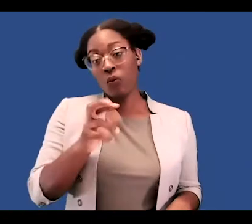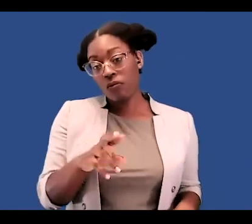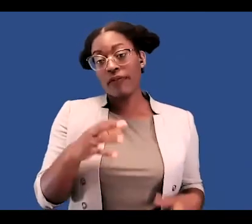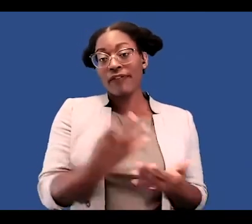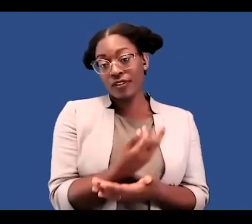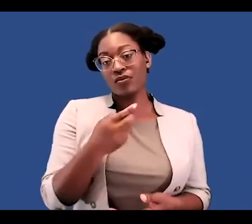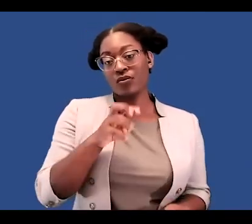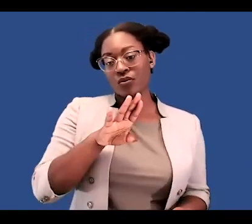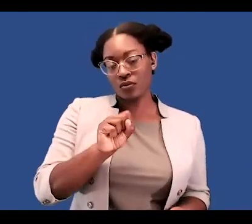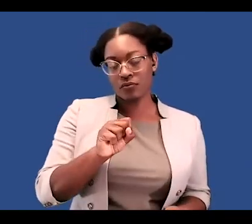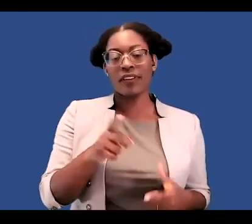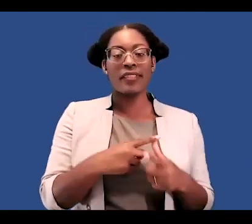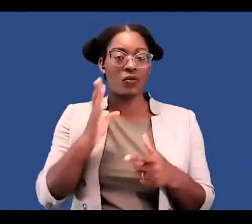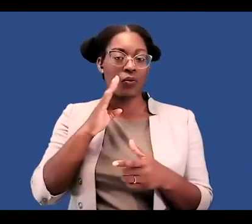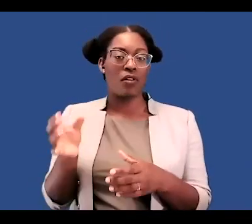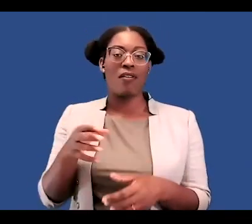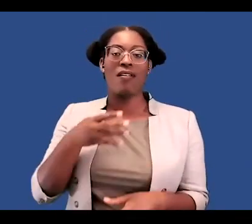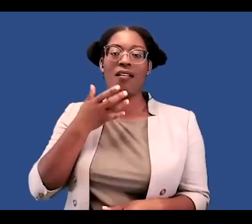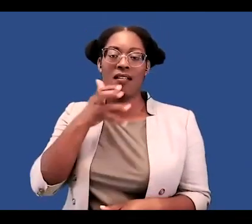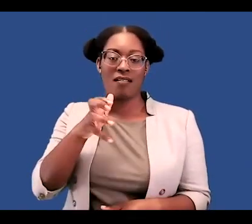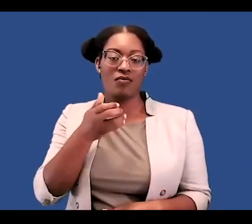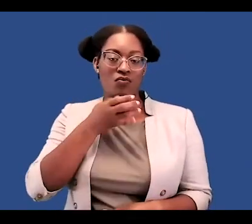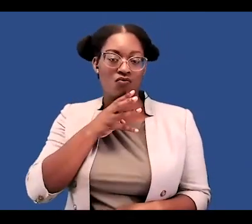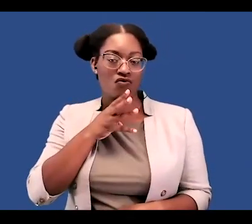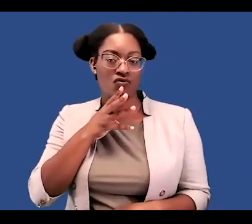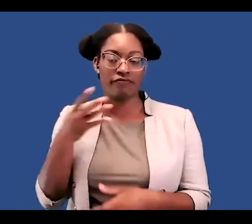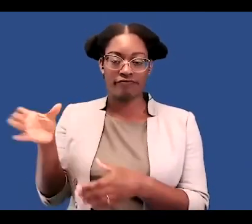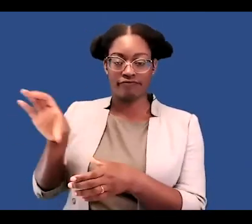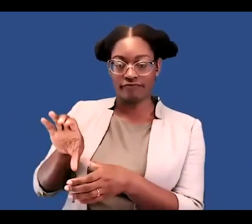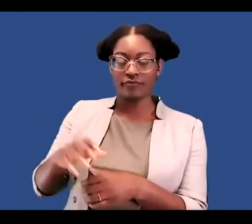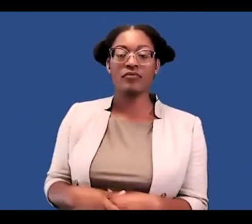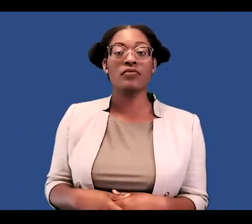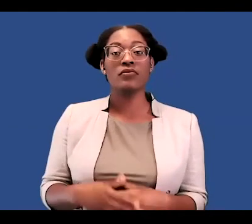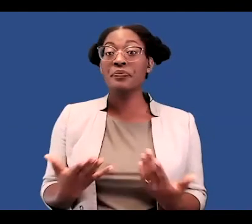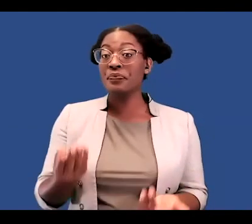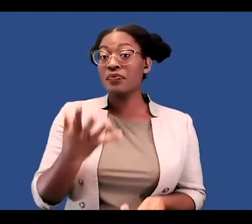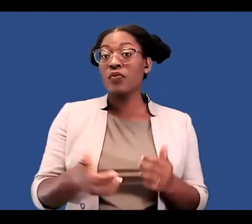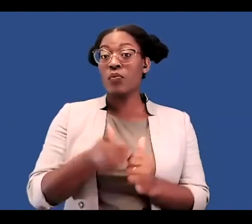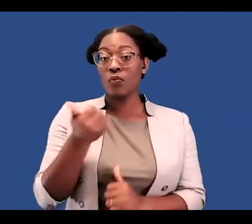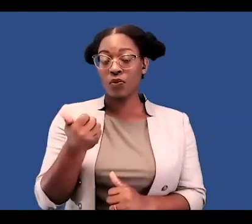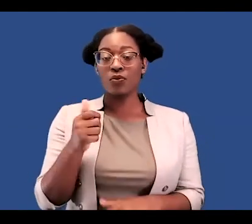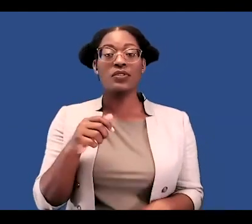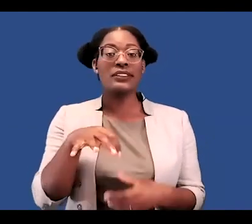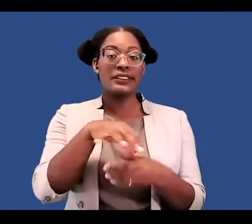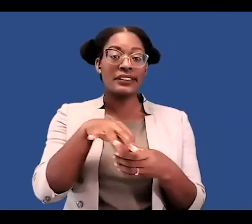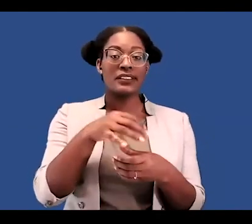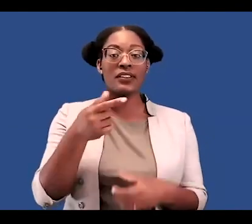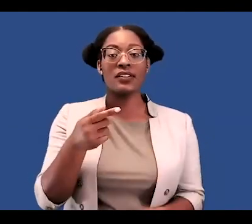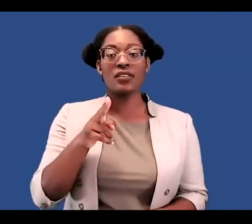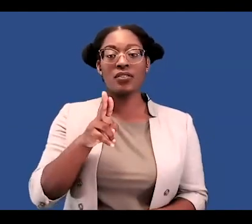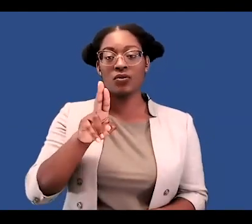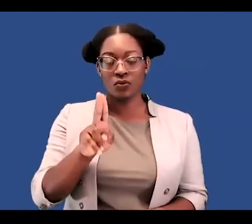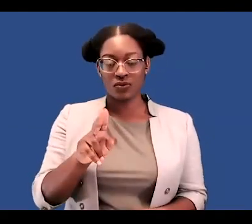water. Okay, so most tea gurus have a kettle that's, you know, gets your water to like 100